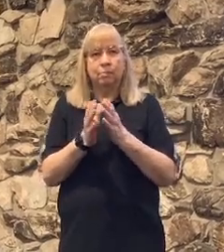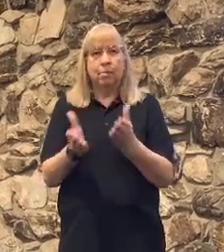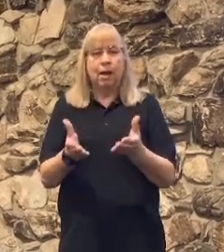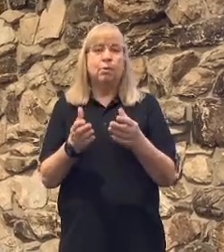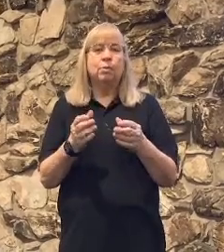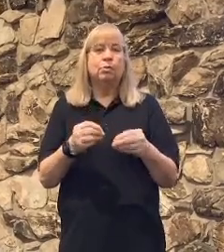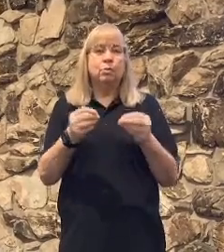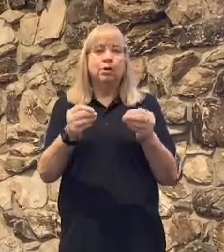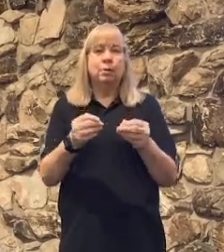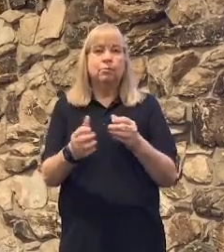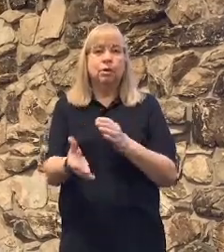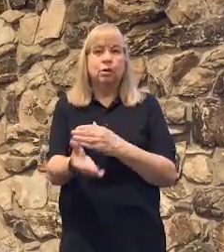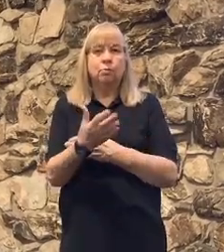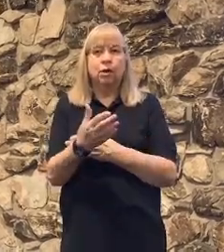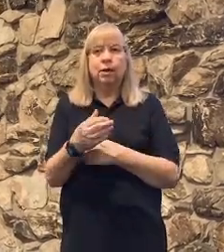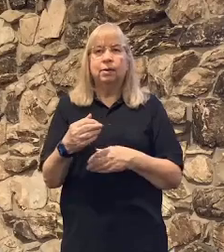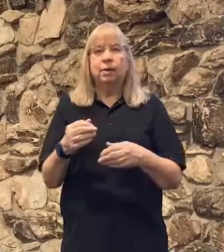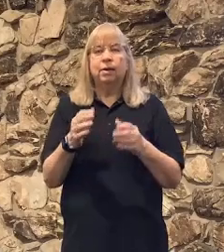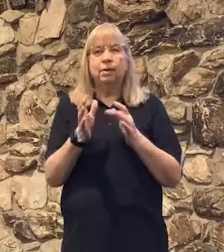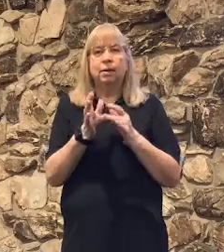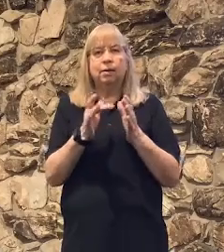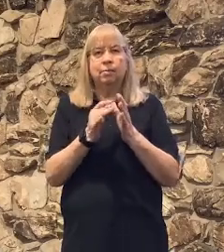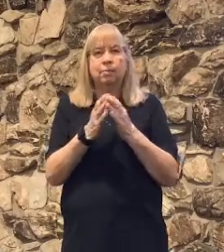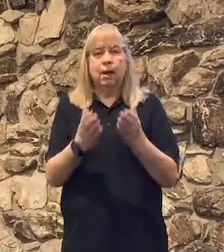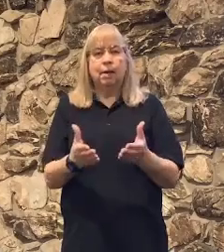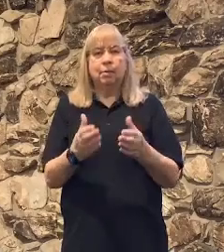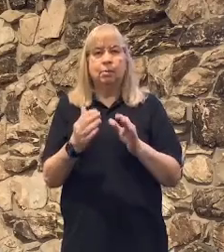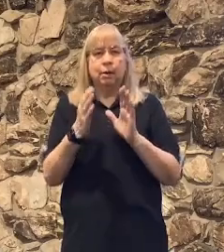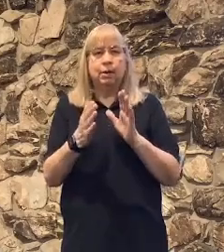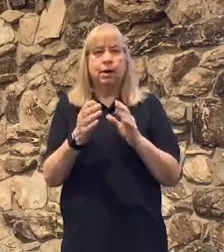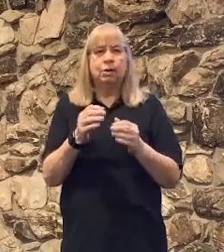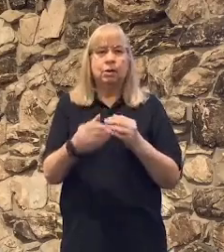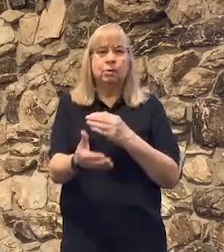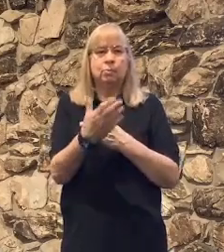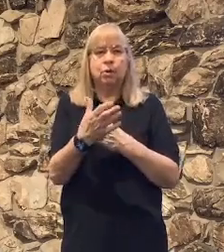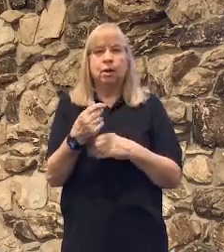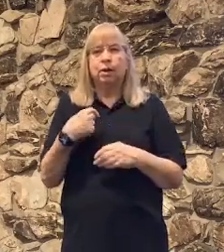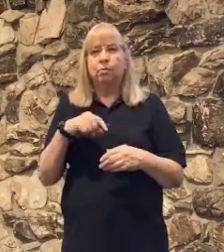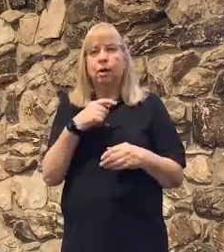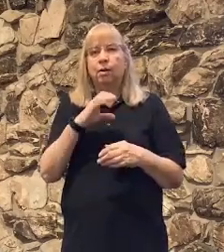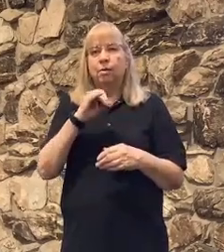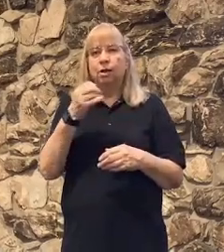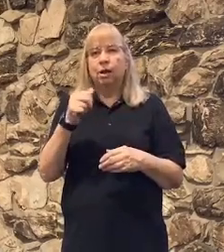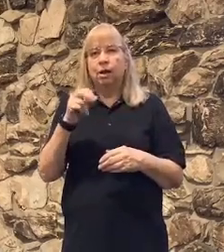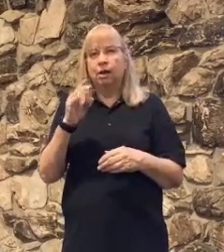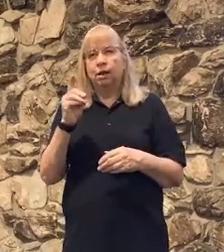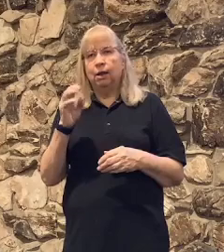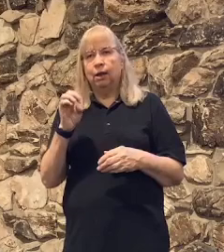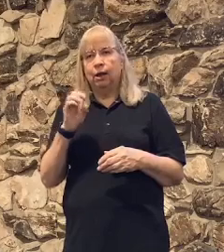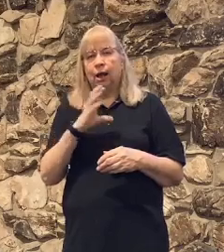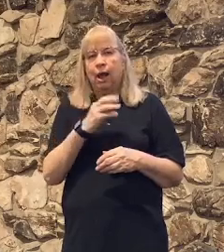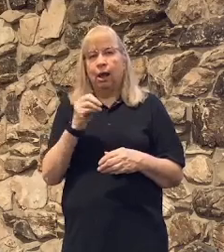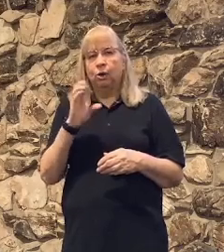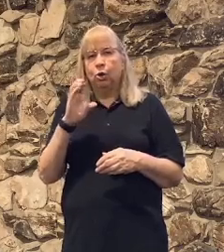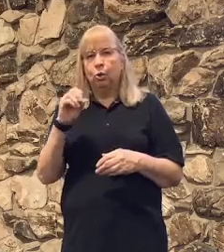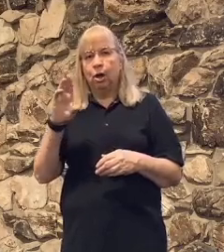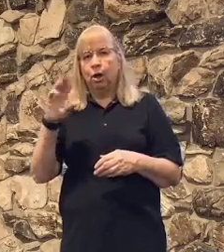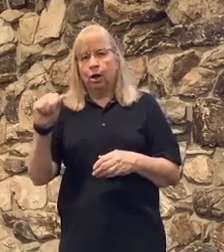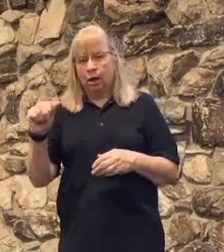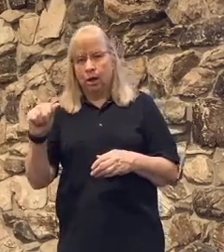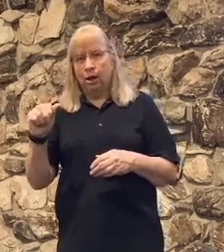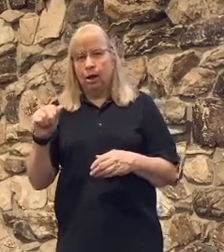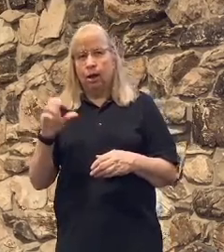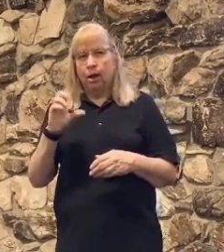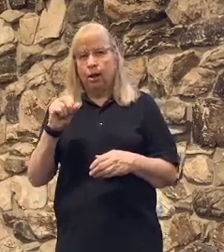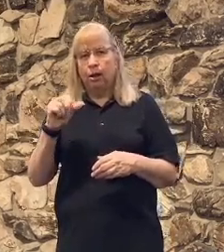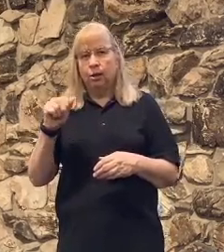it's about the Bible. It's a Bible presentation this morning, and we have Jade and Cora Sanders here, and they are going to